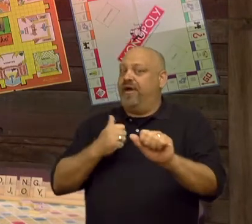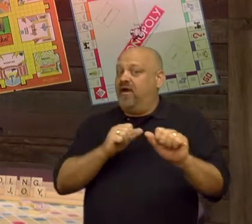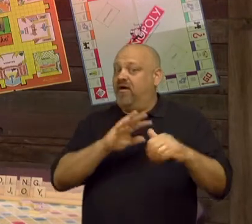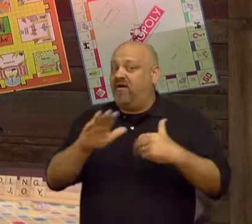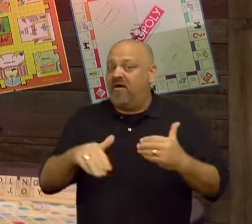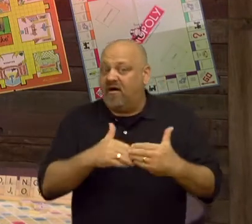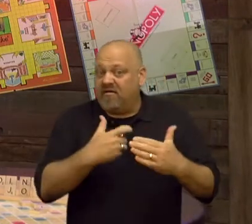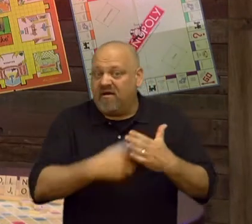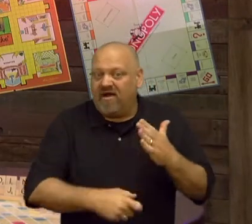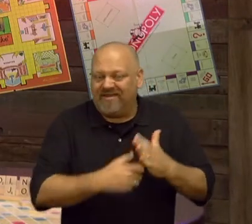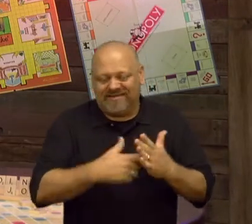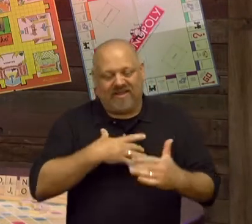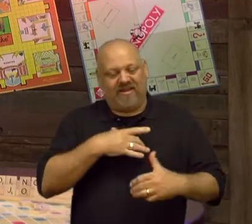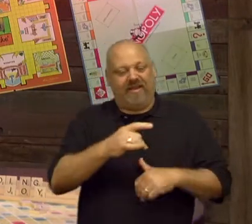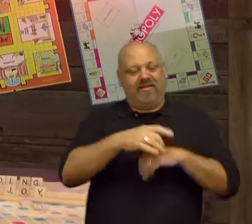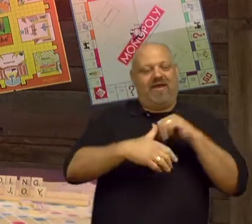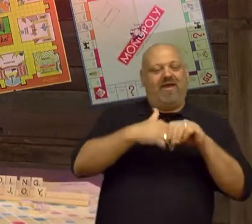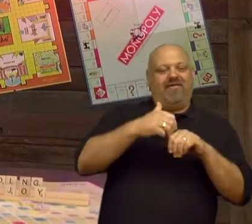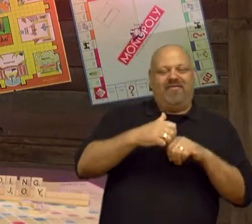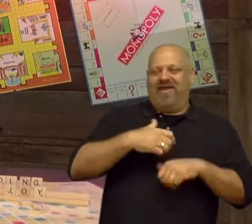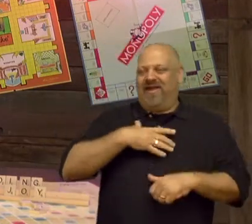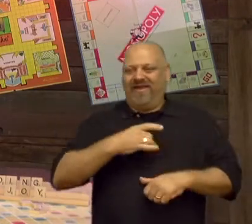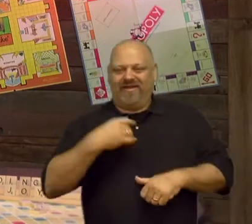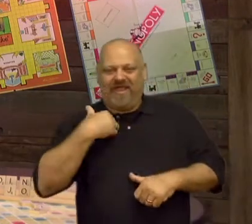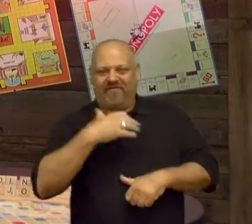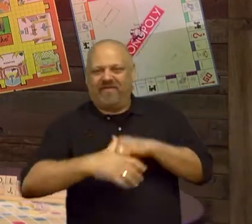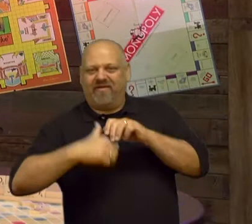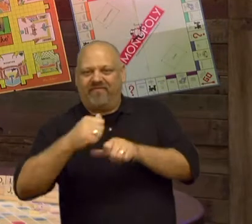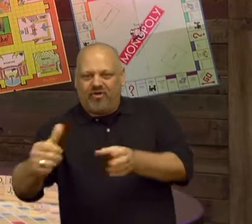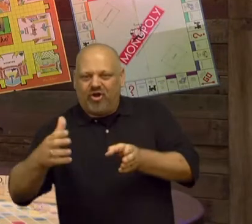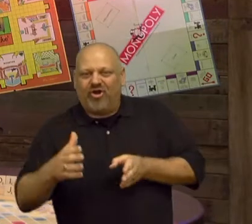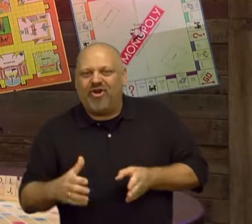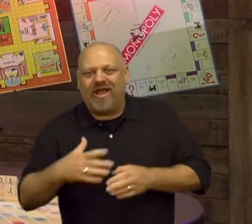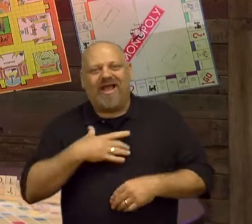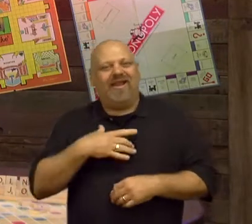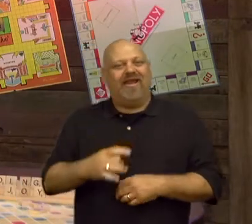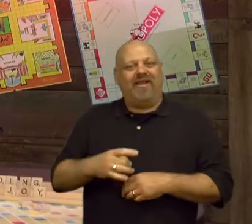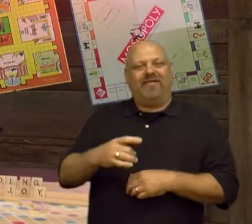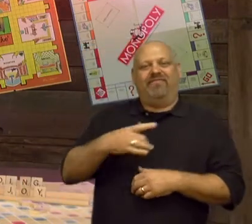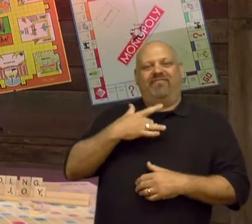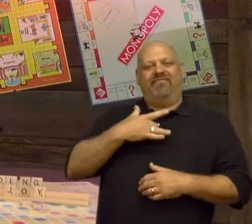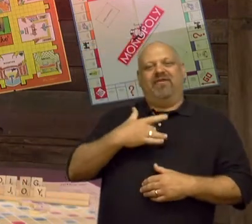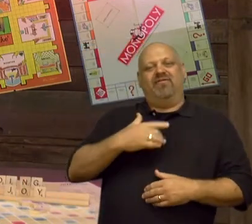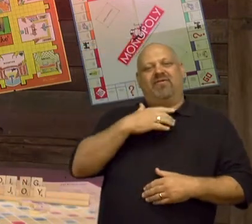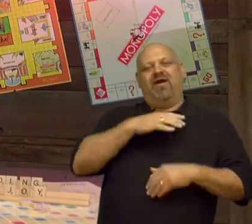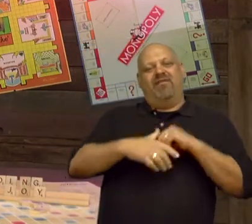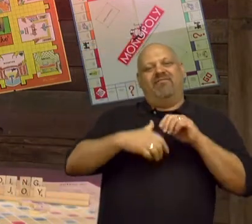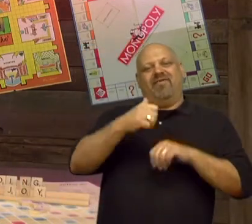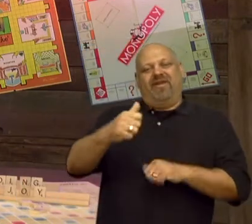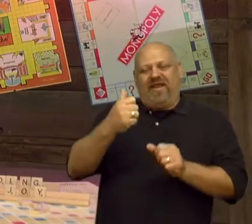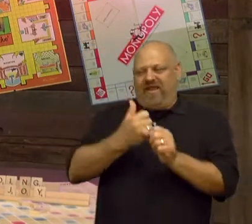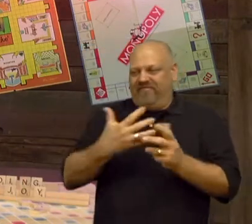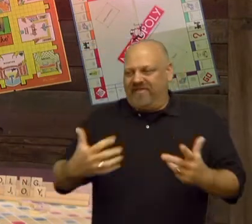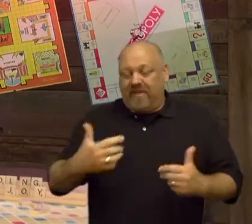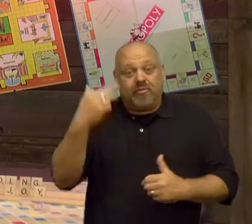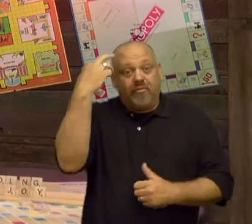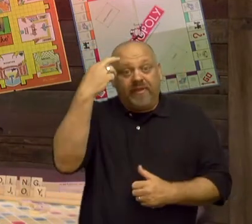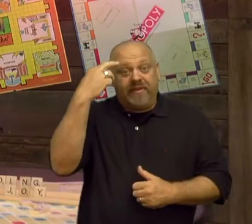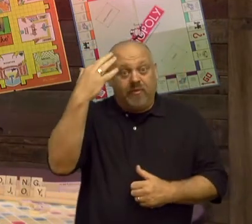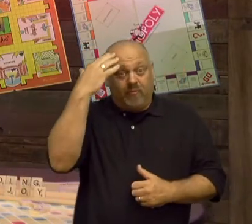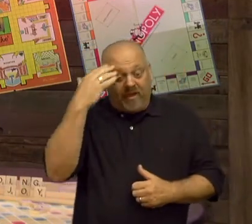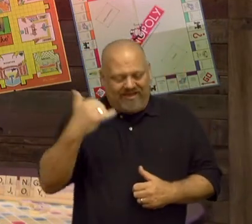costs. I like to be comforted. I like to have a comforter. I like to feel comfort. I love everything. And the reason why is